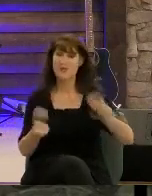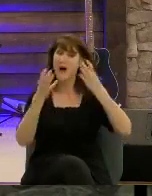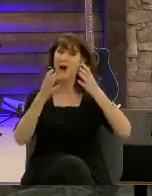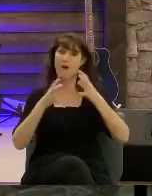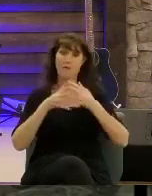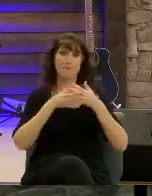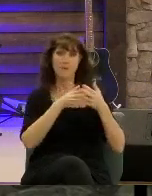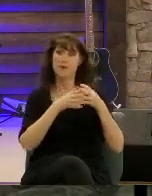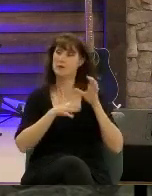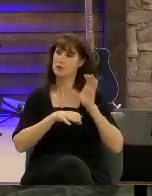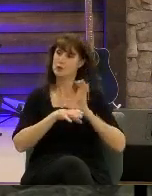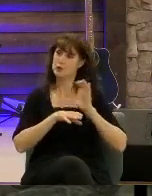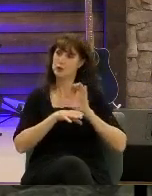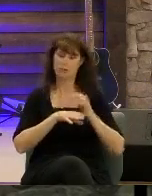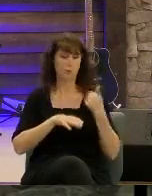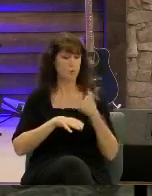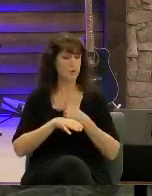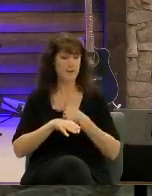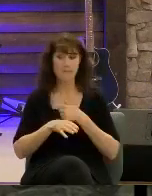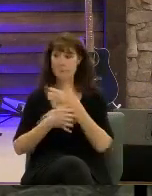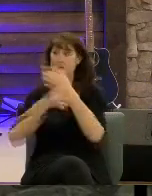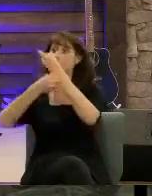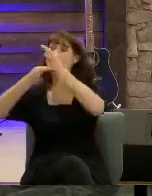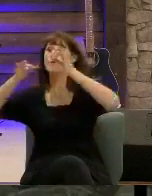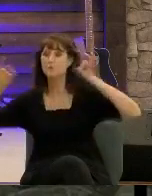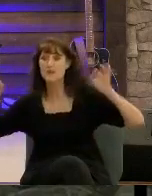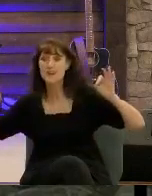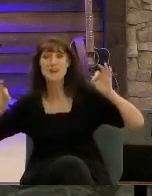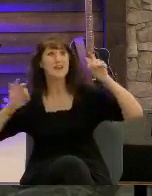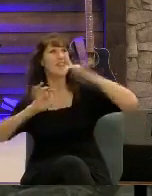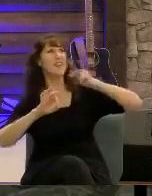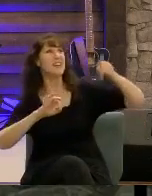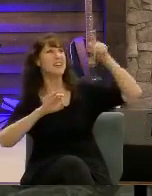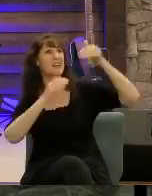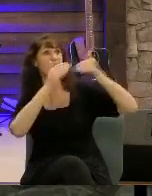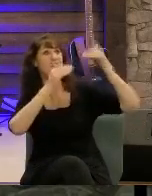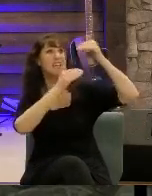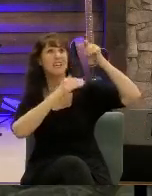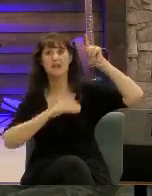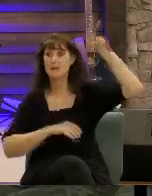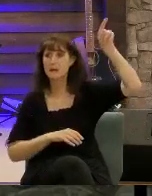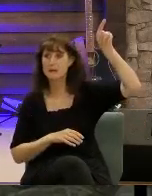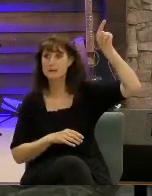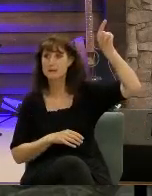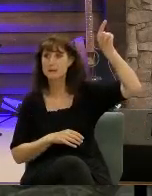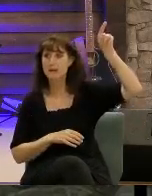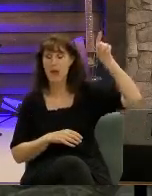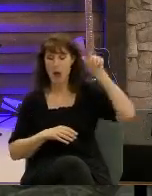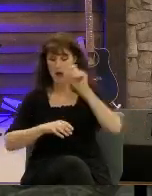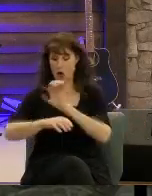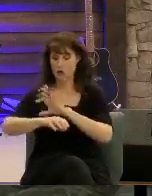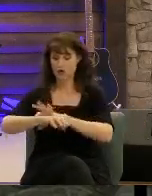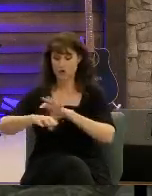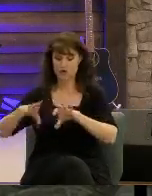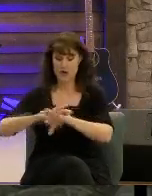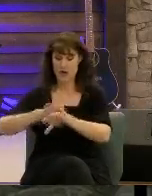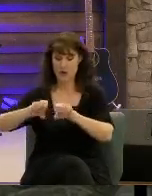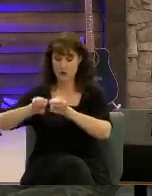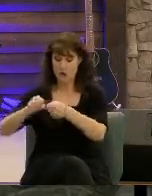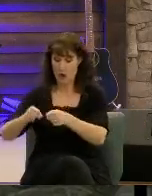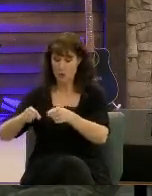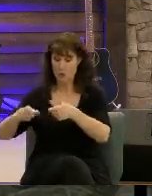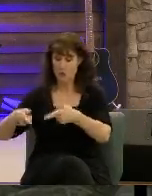right? We have been set free by the King of Kings, and our shackles are broken, and